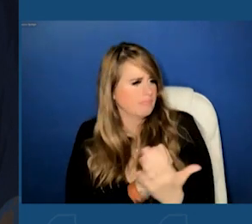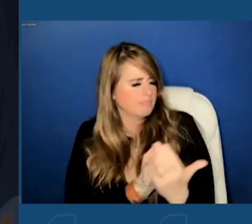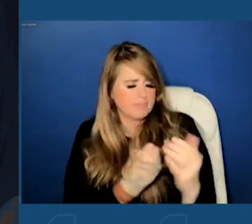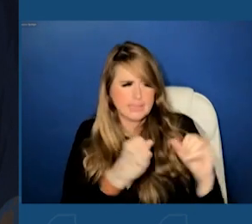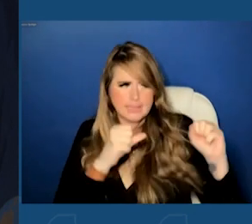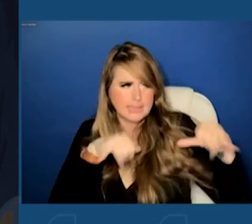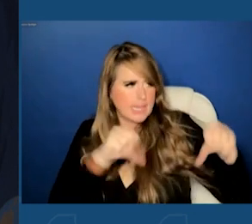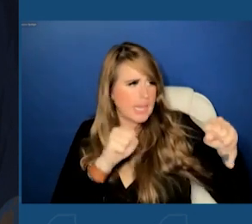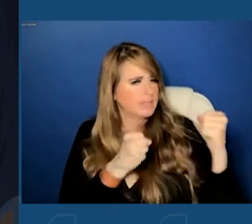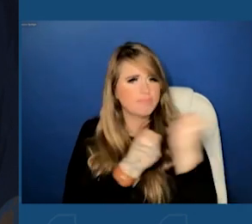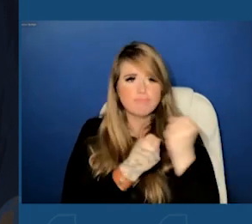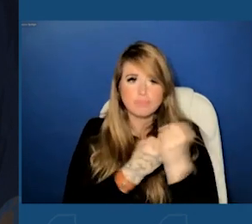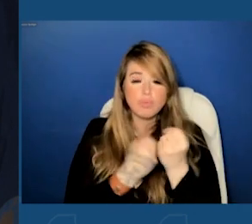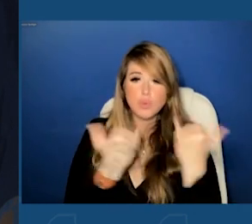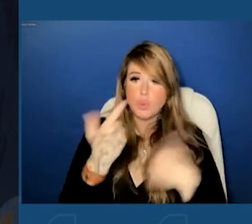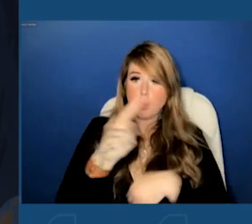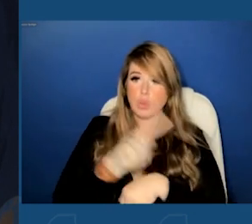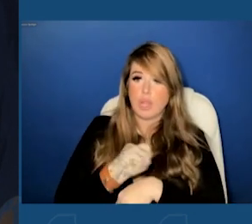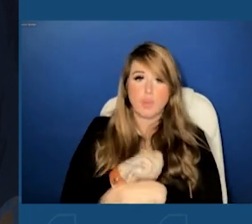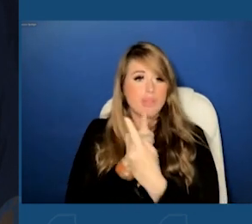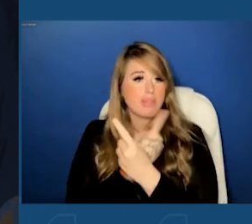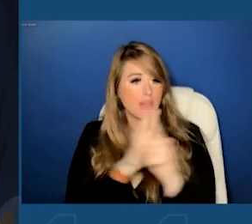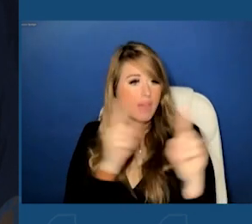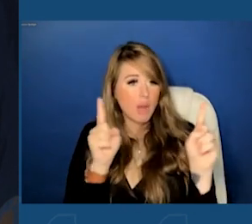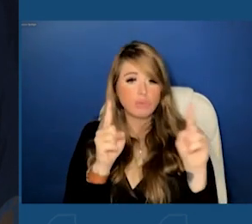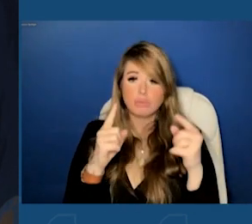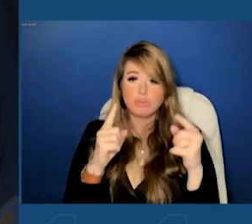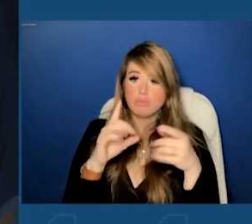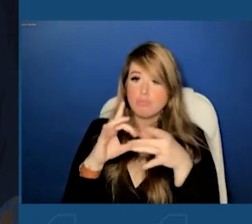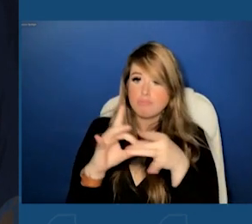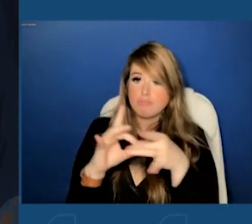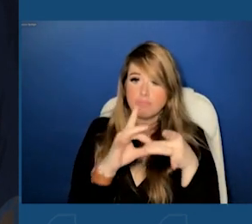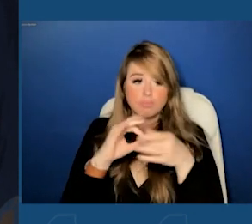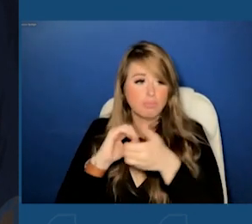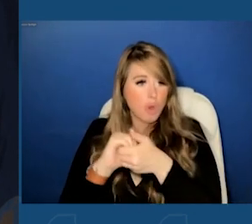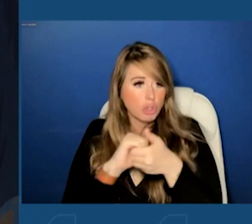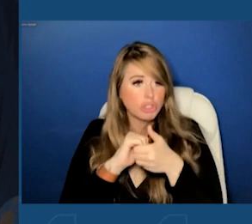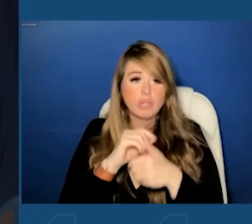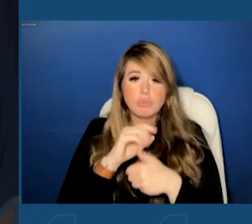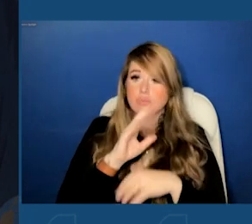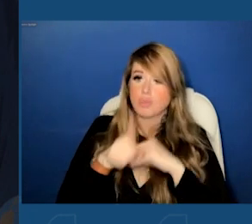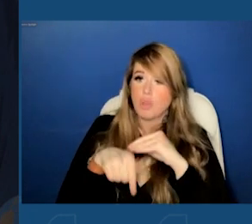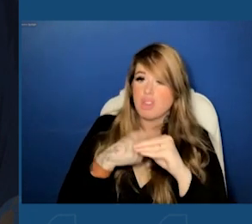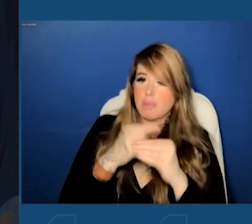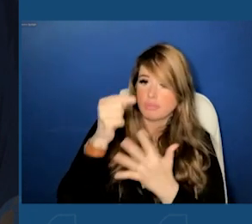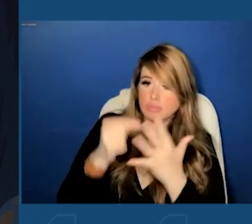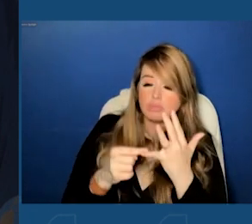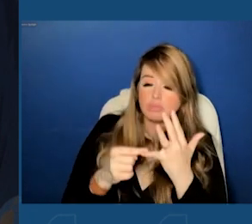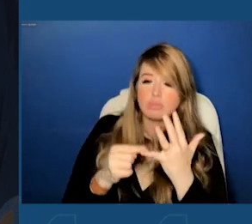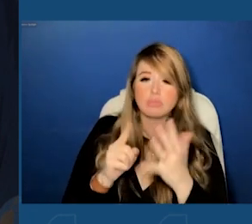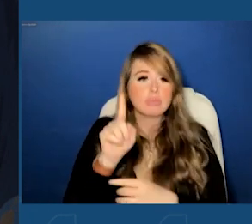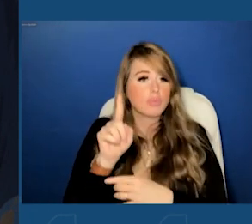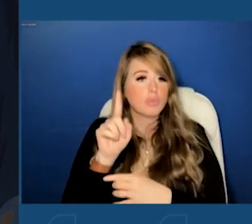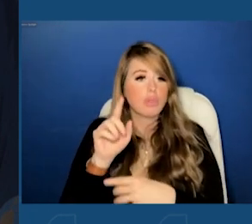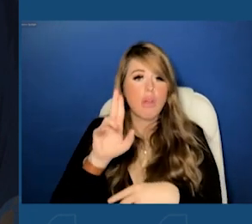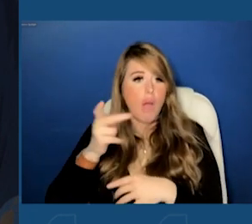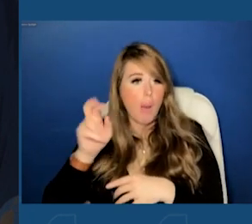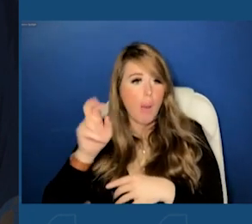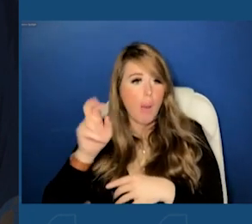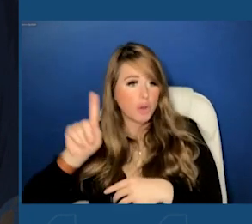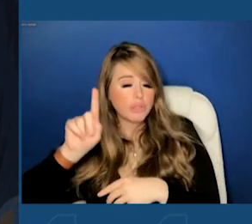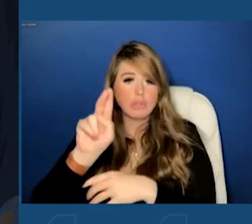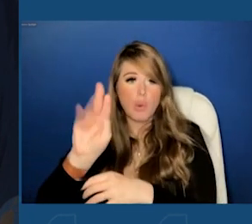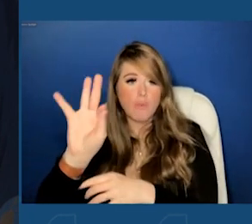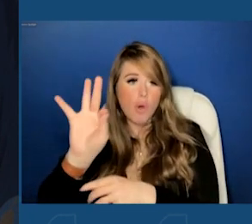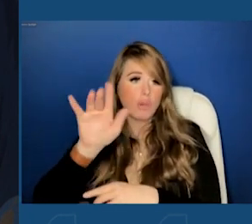today with these additional spots along the upper and lower Niagara, the